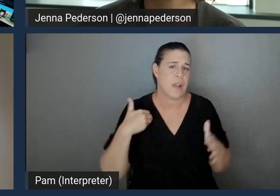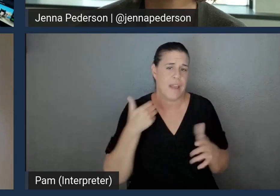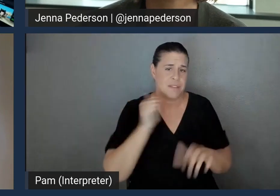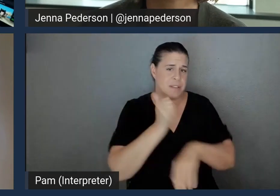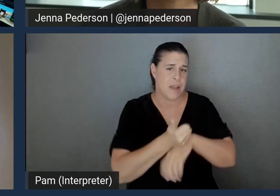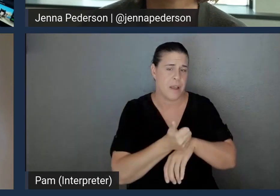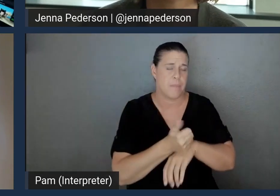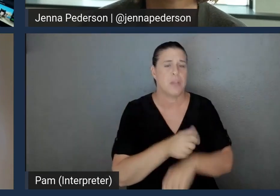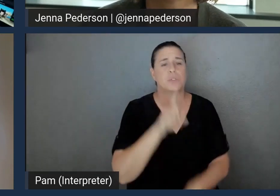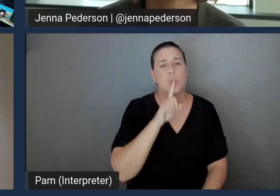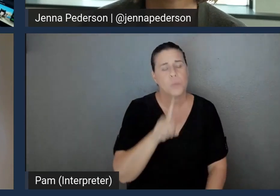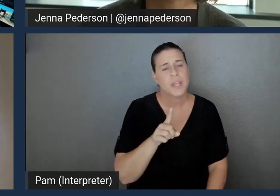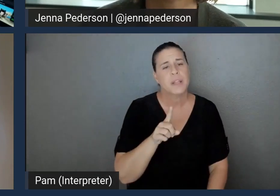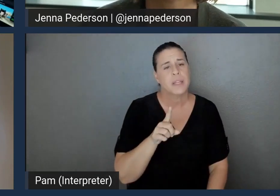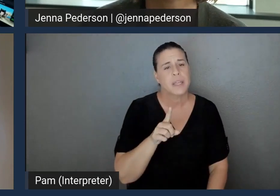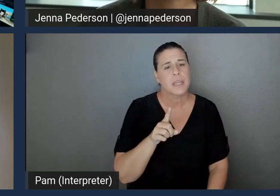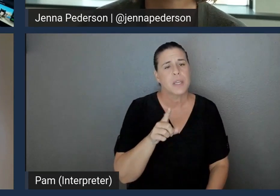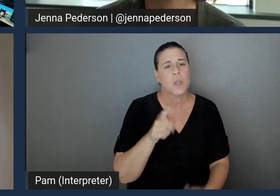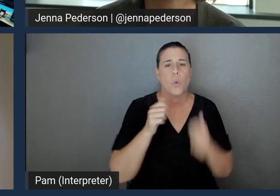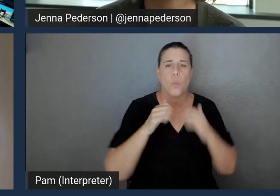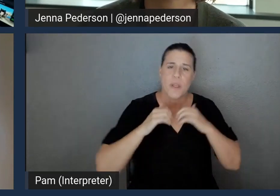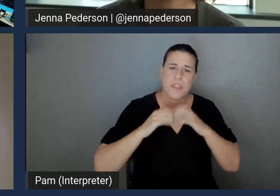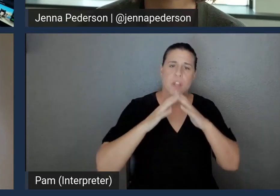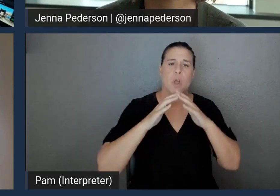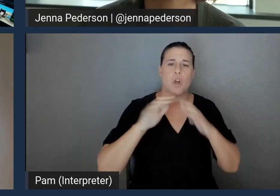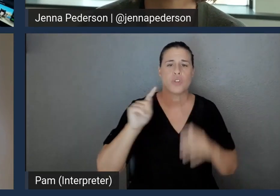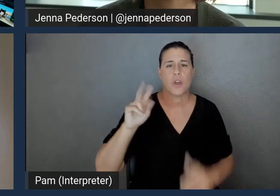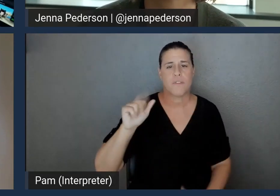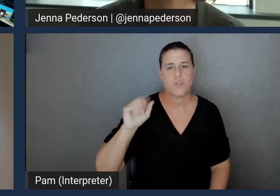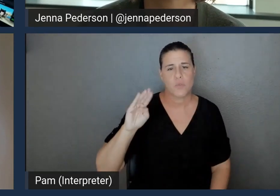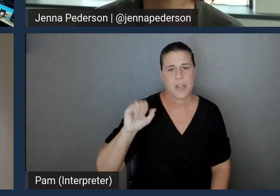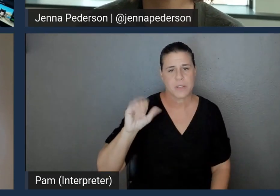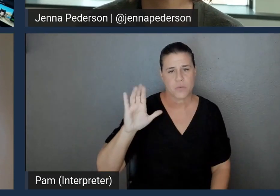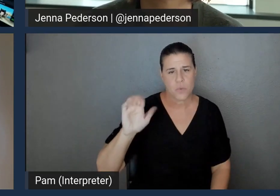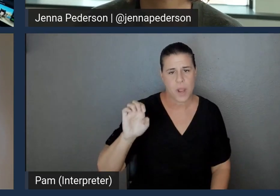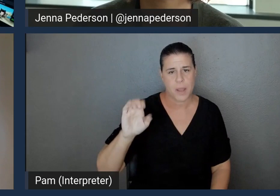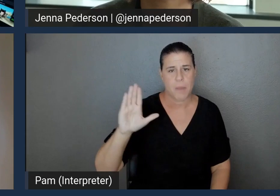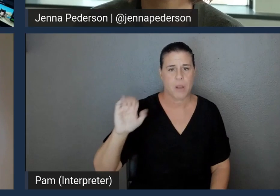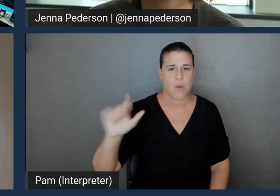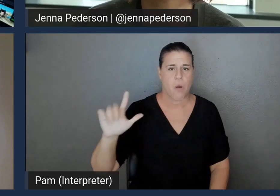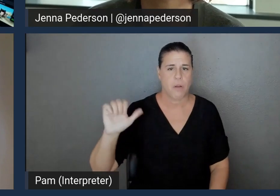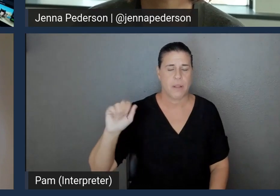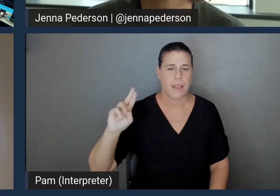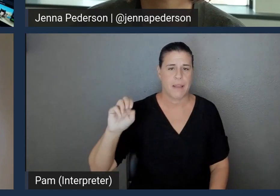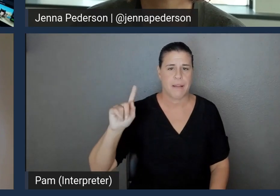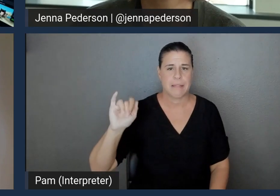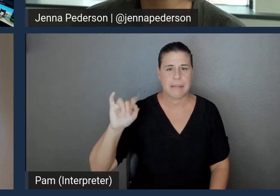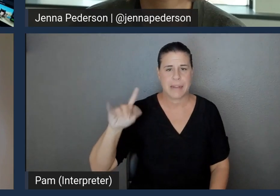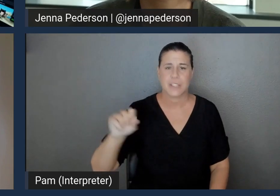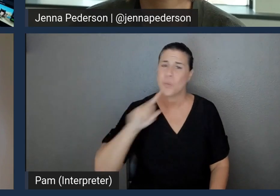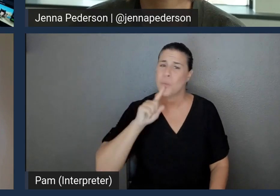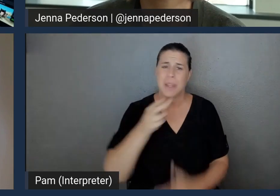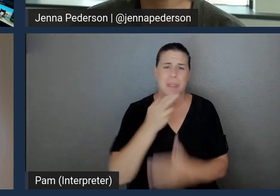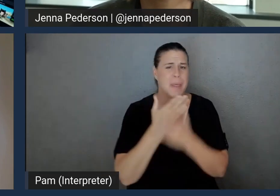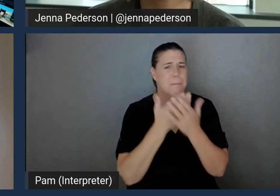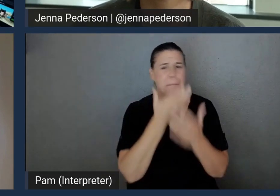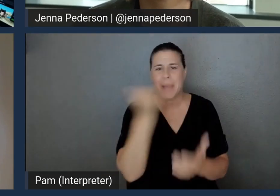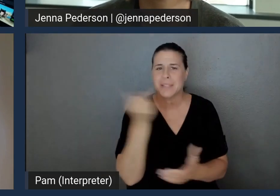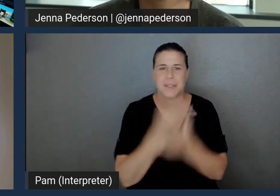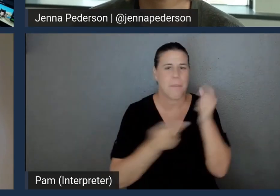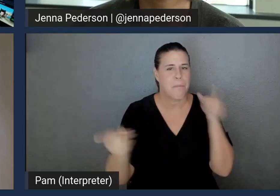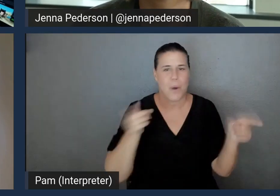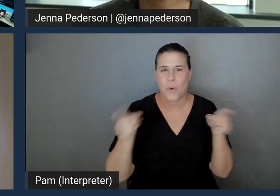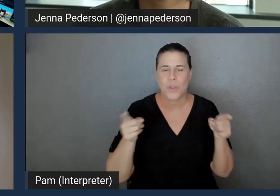So really, with the launch of Transcribe Call Analytics, what you get is sort of the best of both worlds. So if you think you want to get